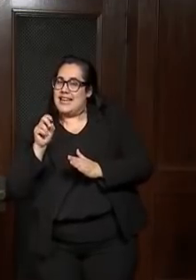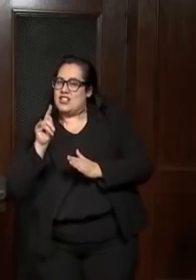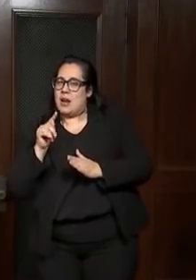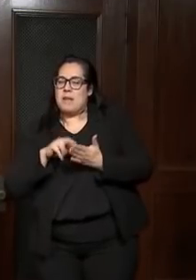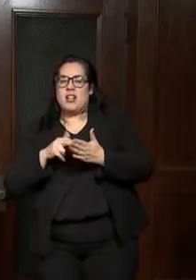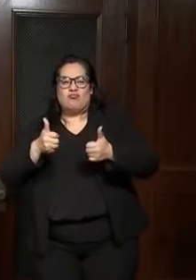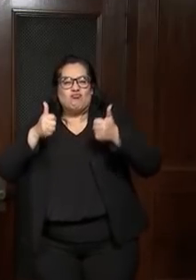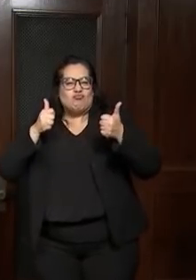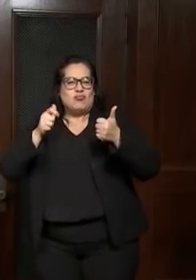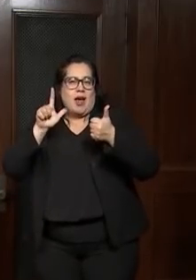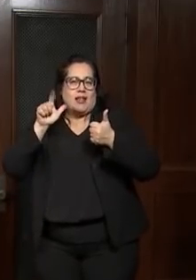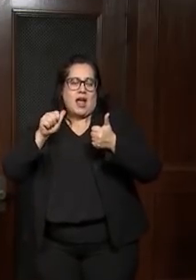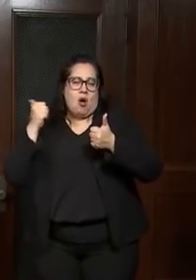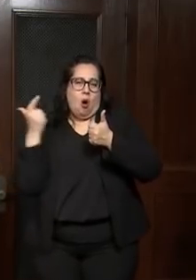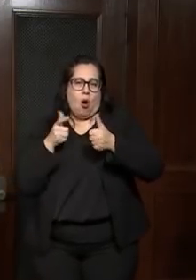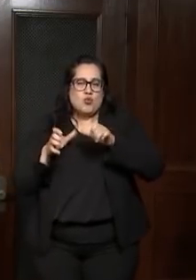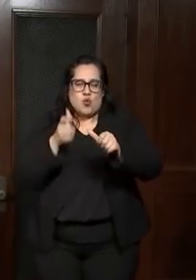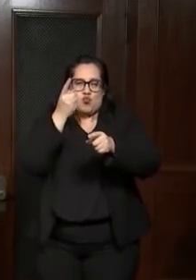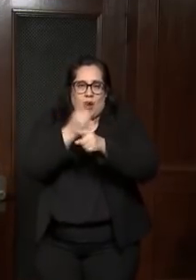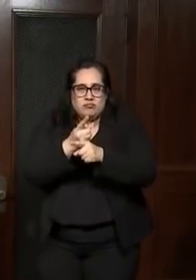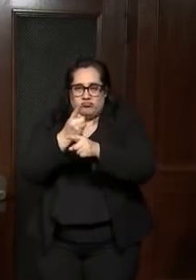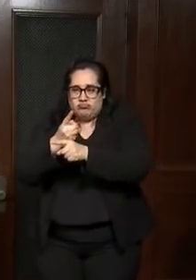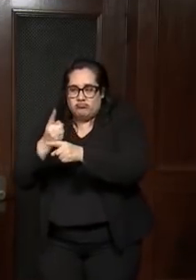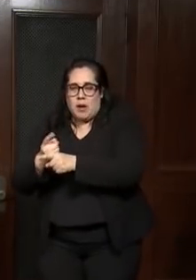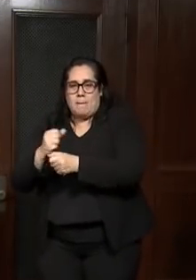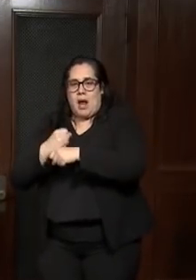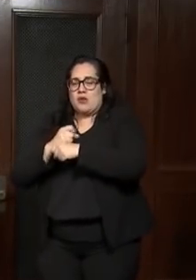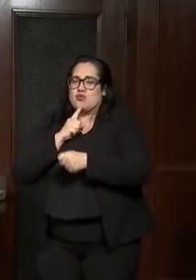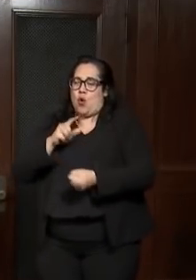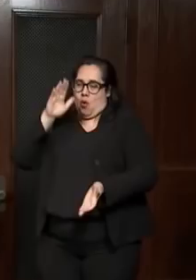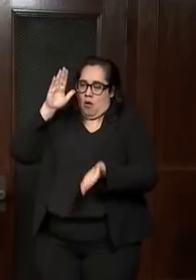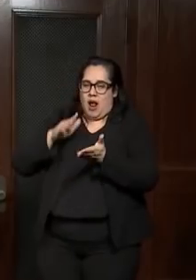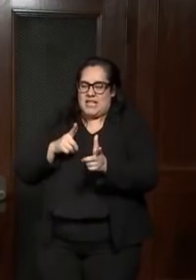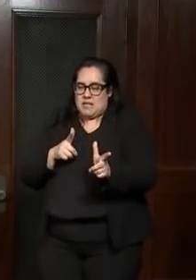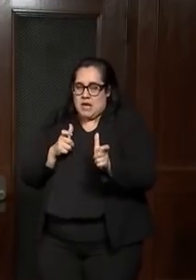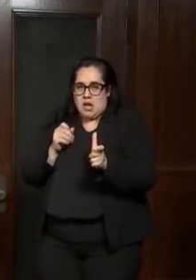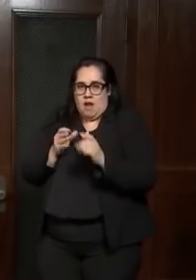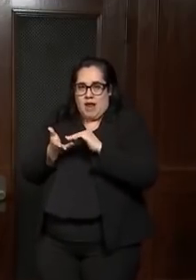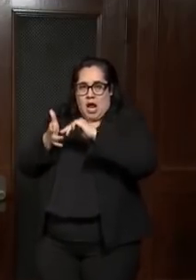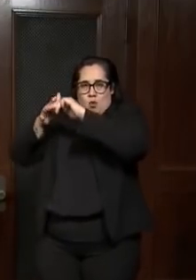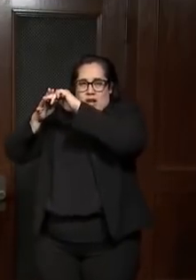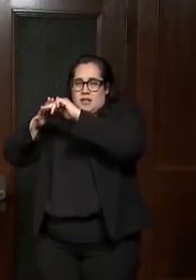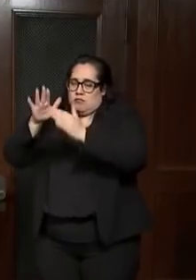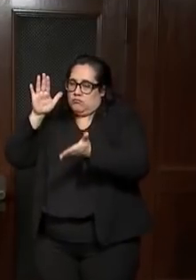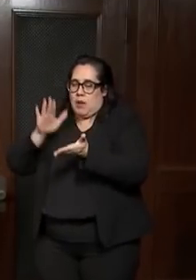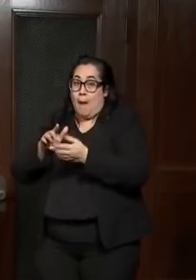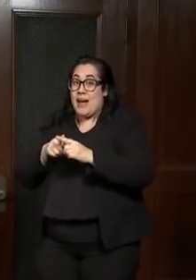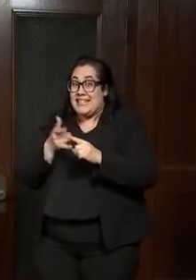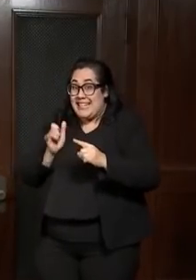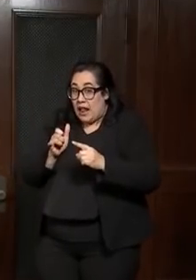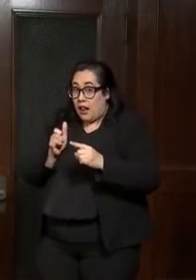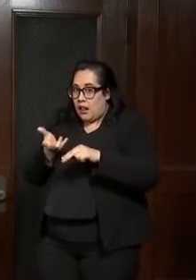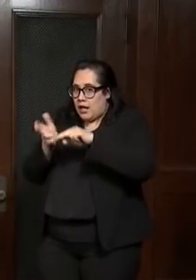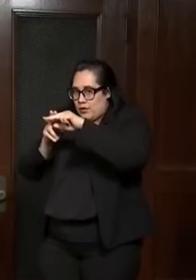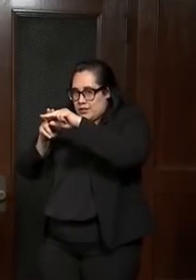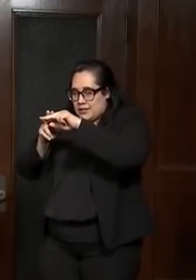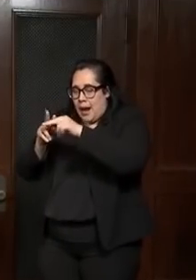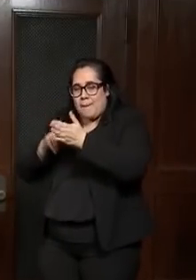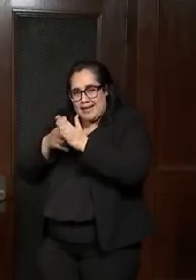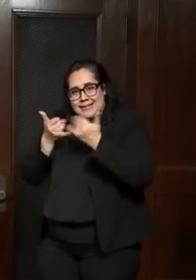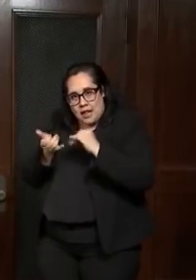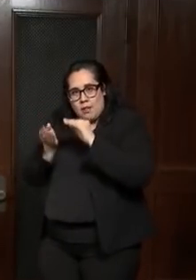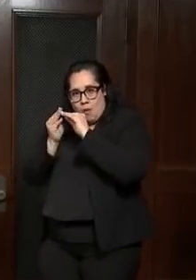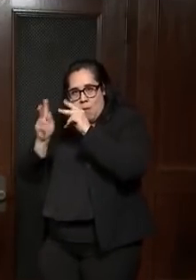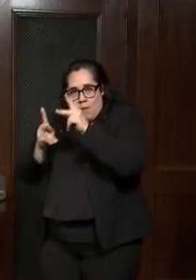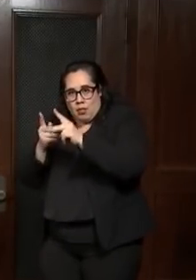LA. We're all doing the right things to bring down the rate of increase, but it still says increase, which means there's still more